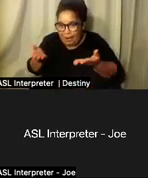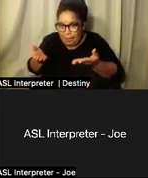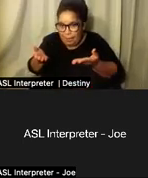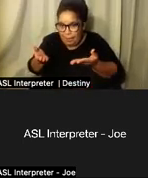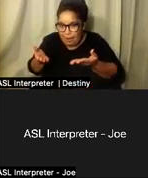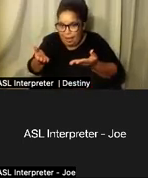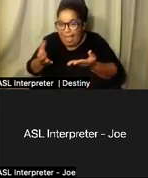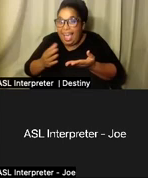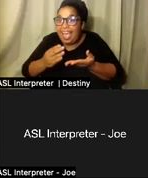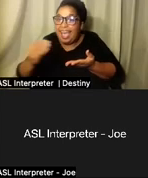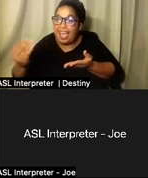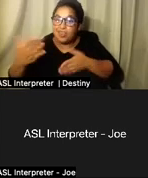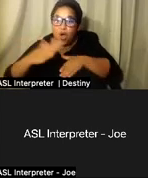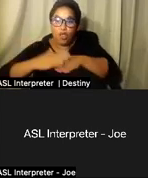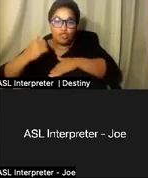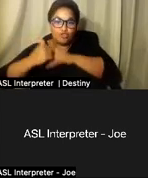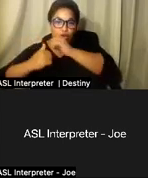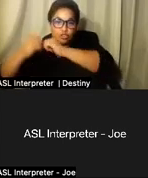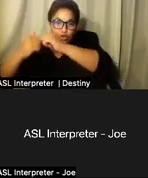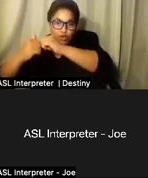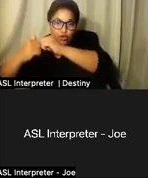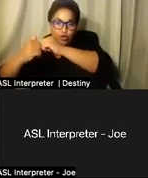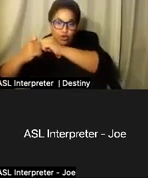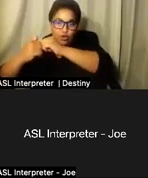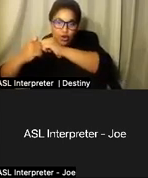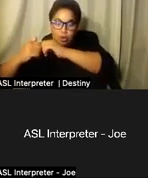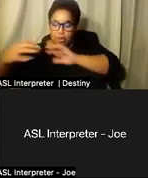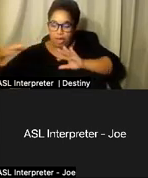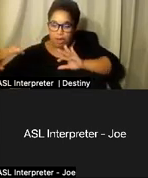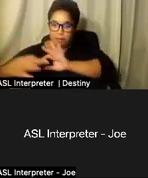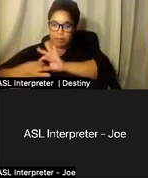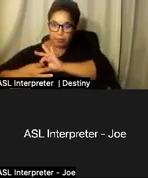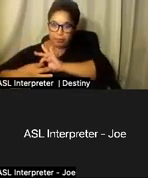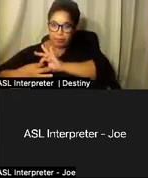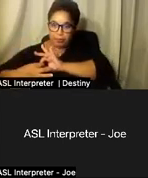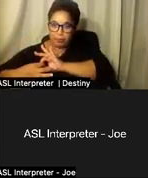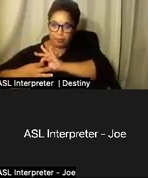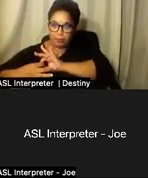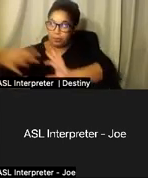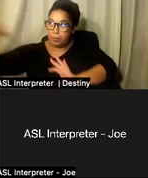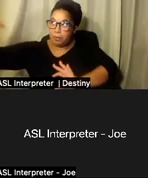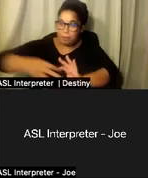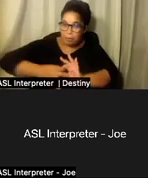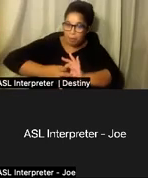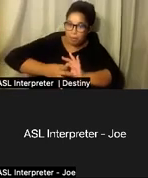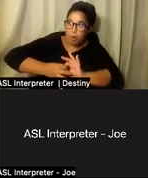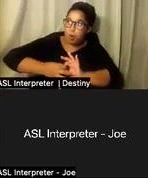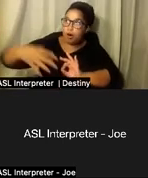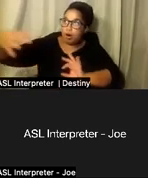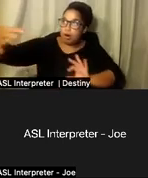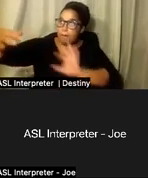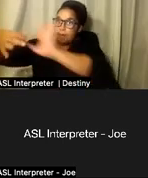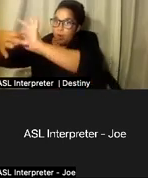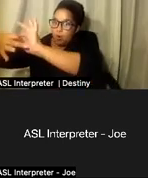the location on the structure where the attachment is going to occur. That's the anchor point. It's the point of